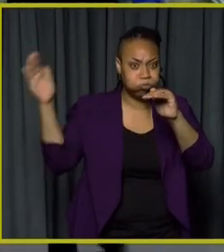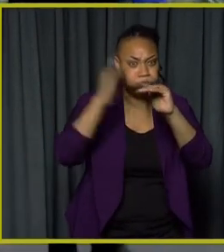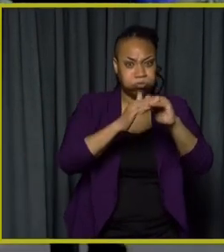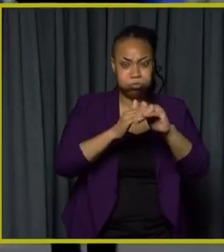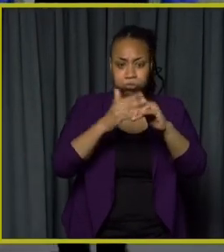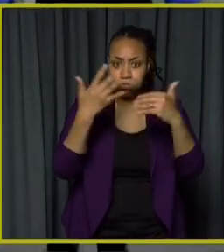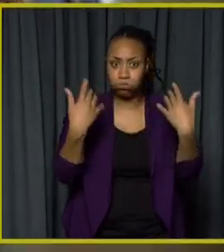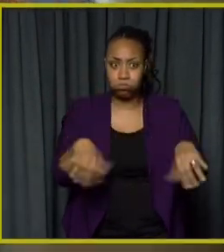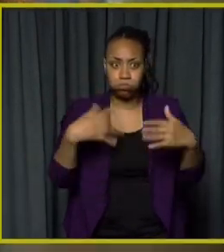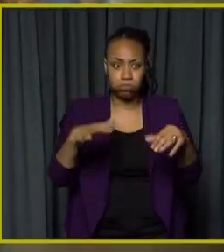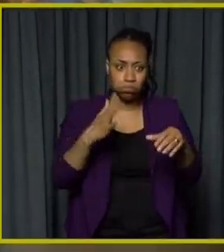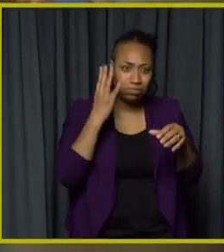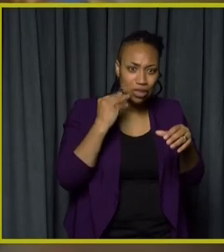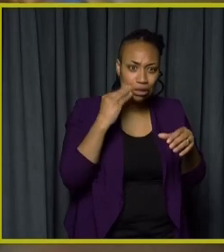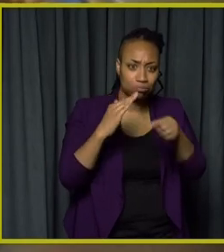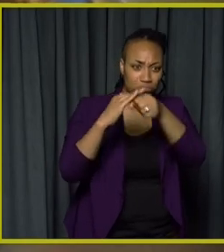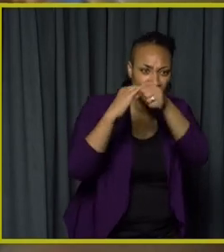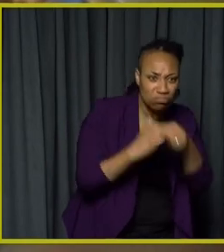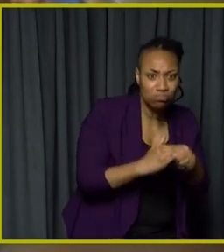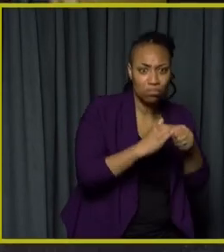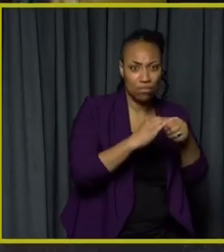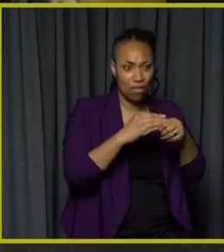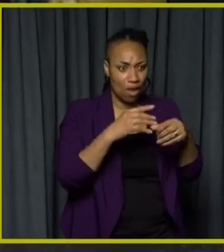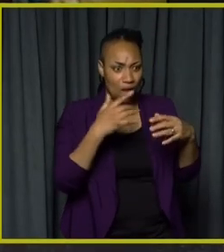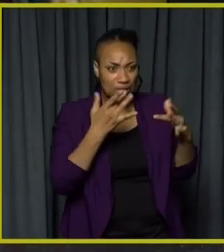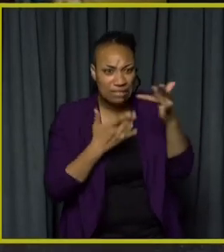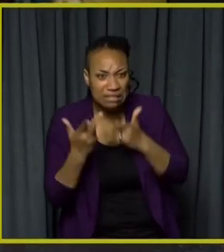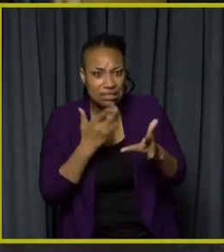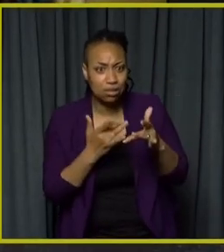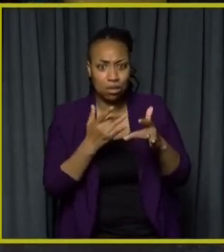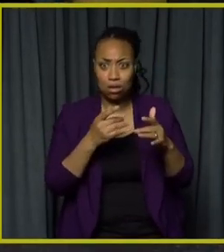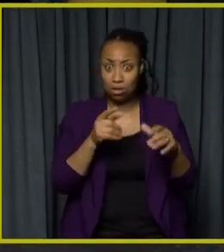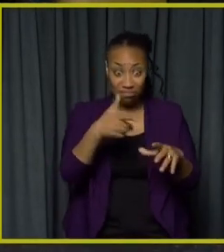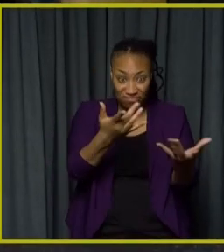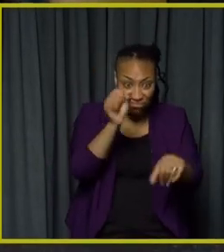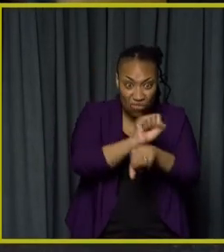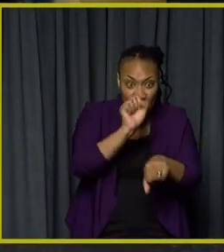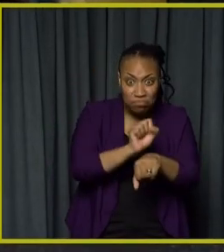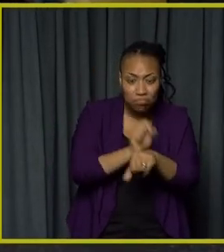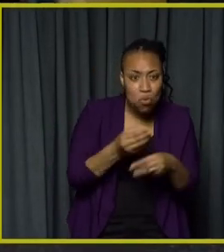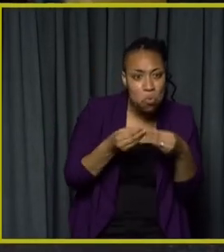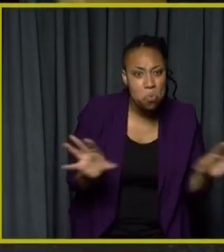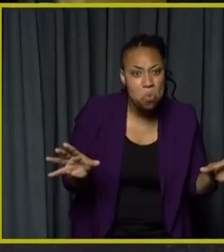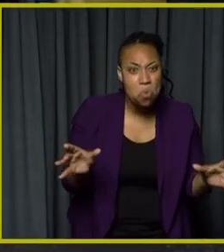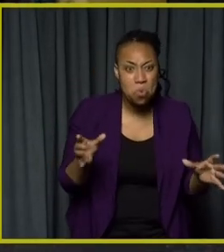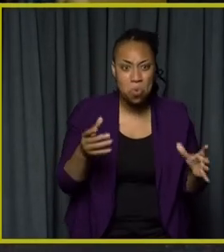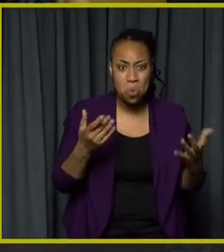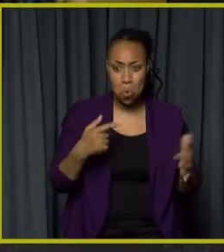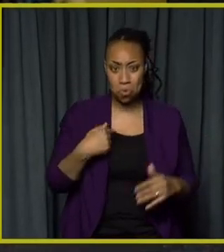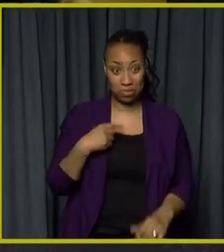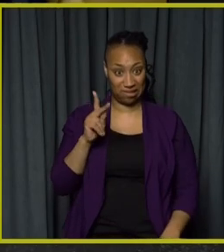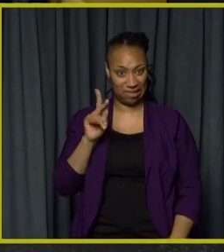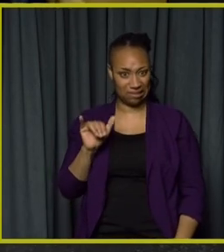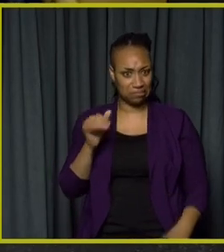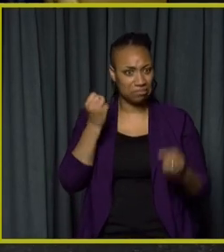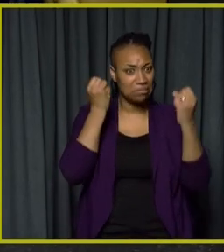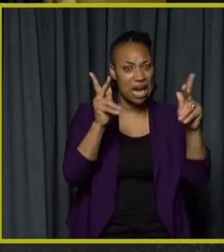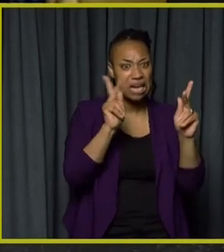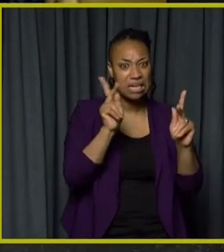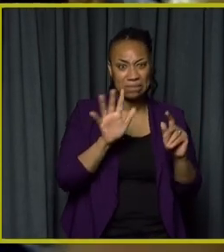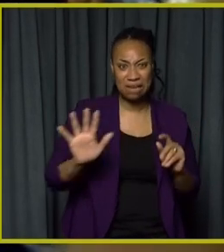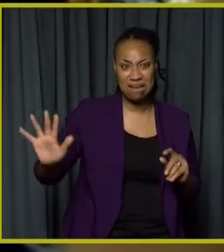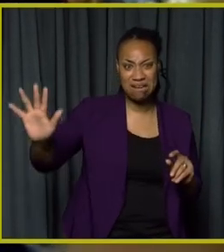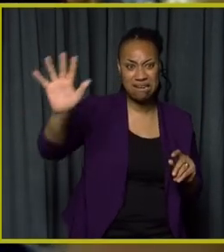country. In Kansas is where I'm at. A lot of people have lost their jobs, and our jobs are connected to our